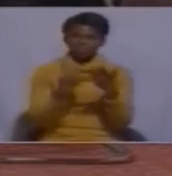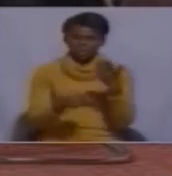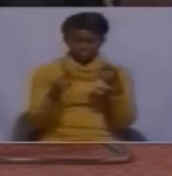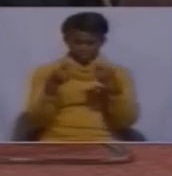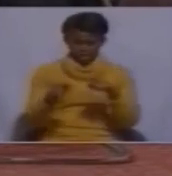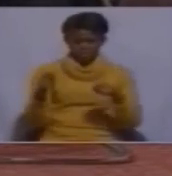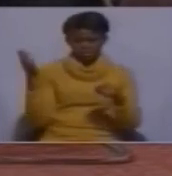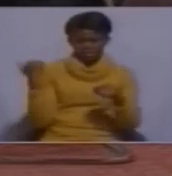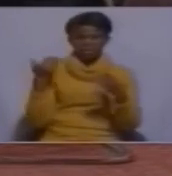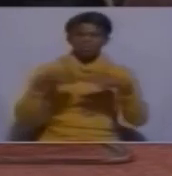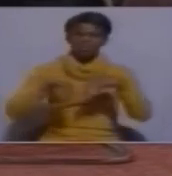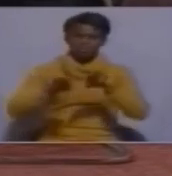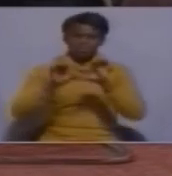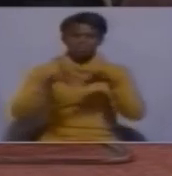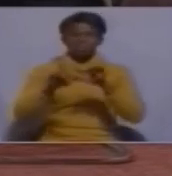prevailing will continue in place.